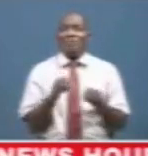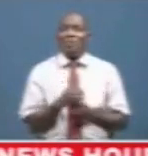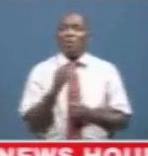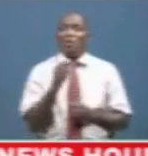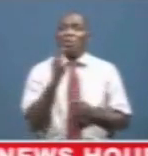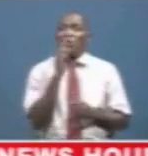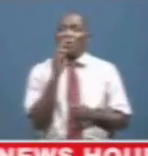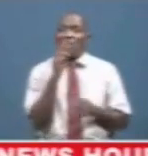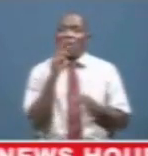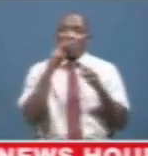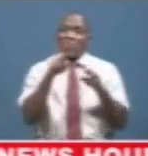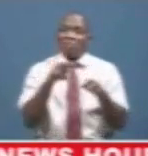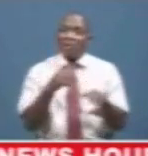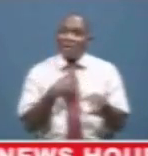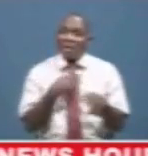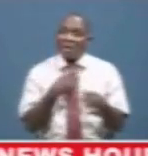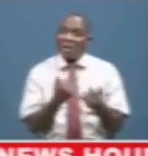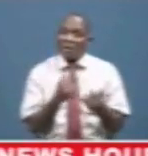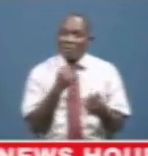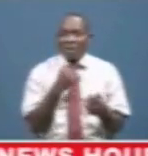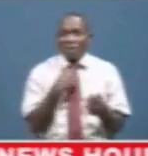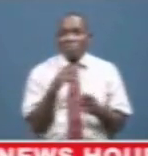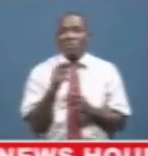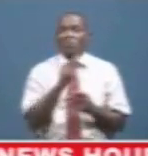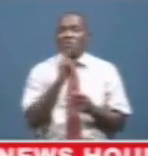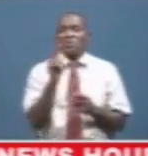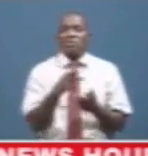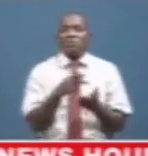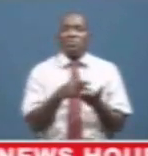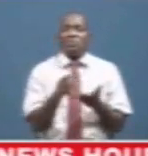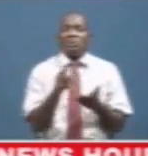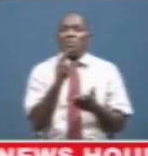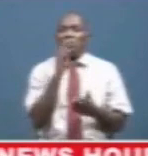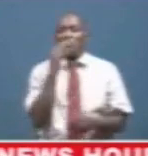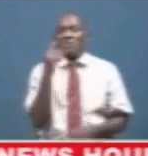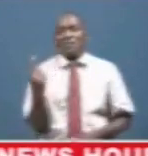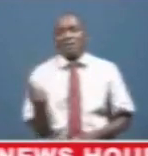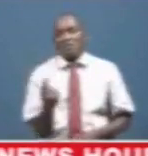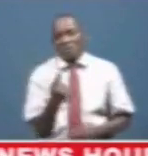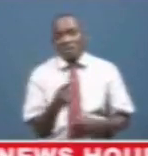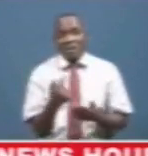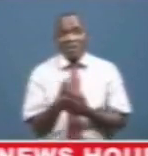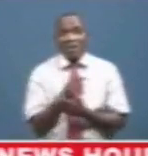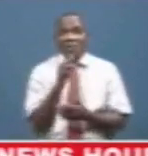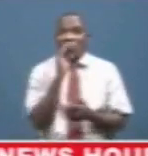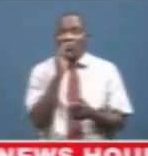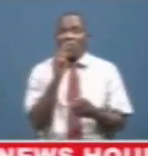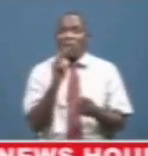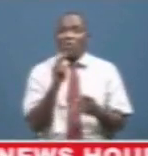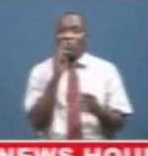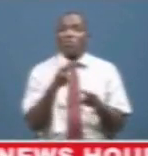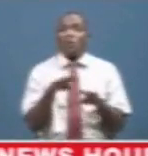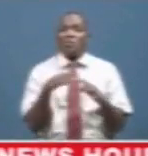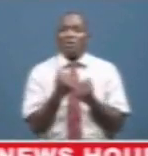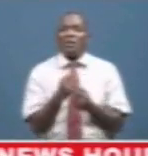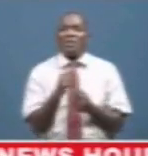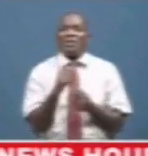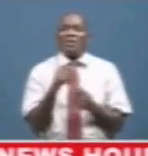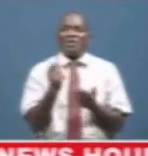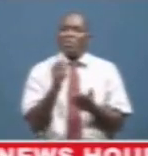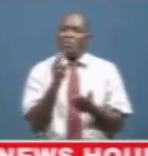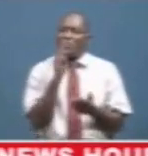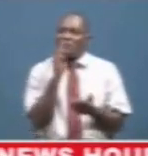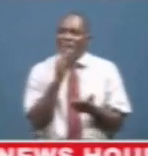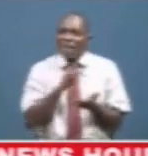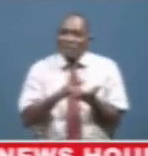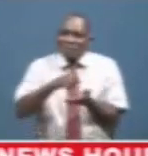option than to resort to such a water use for domestic purposes, the Ghana Water Company is unable to treat the water for